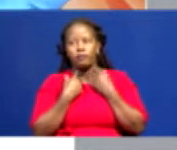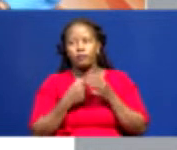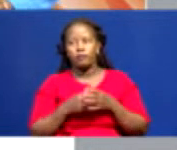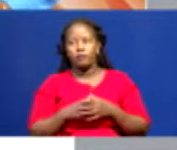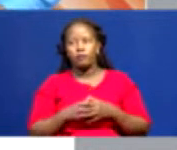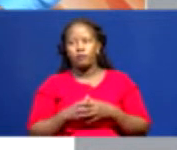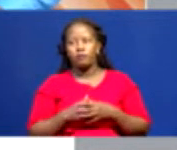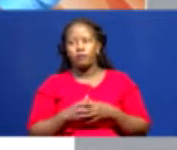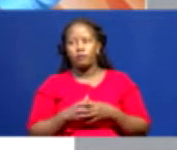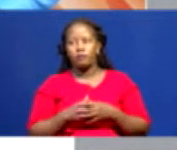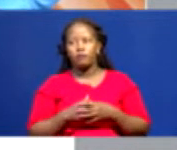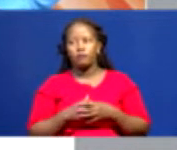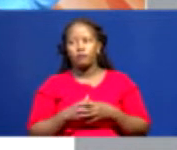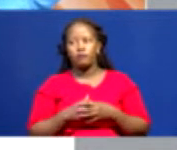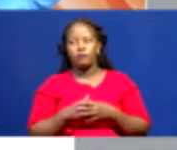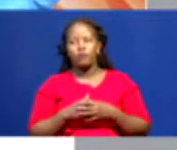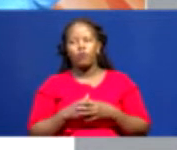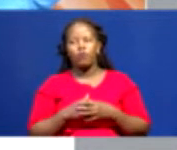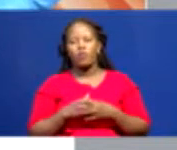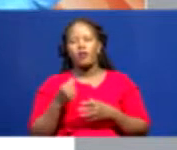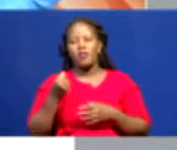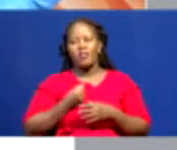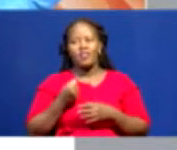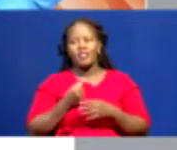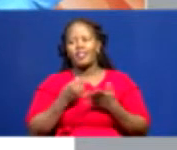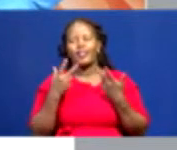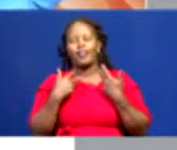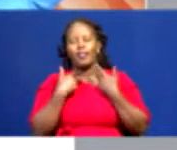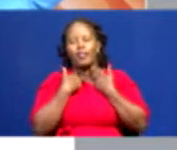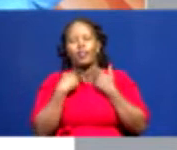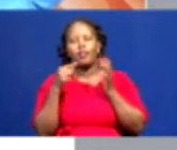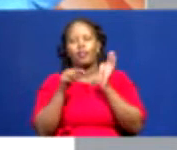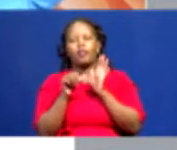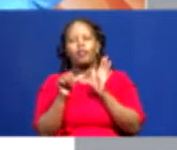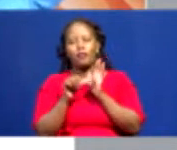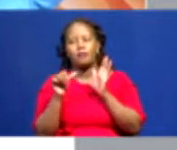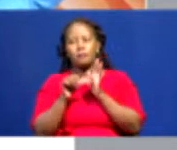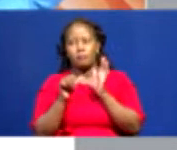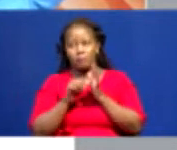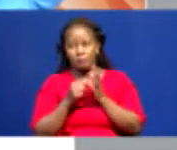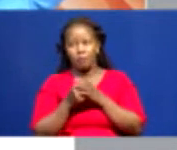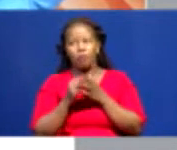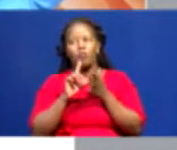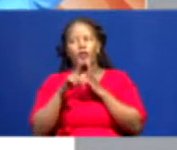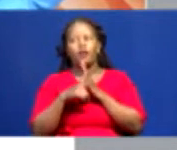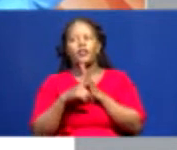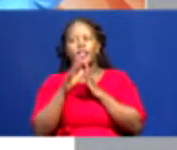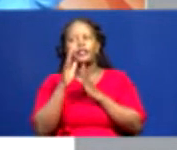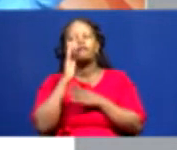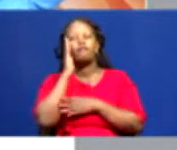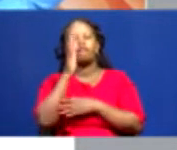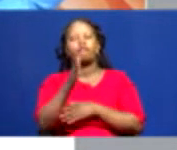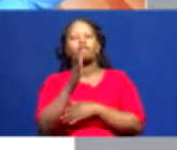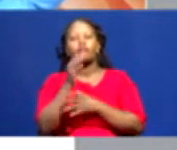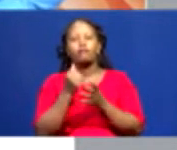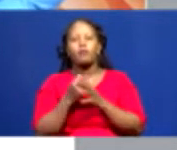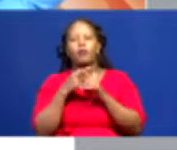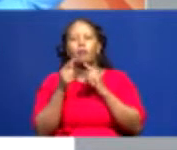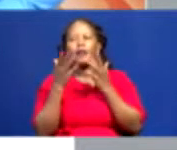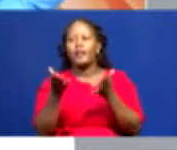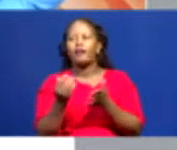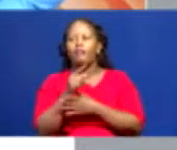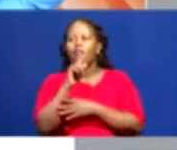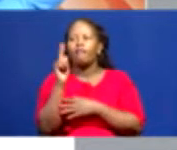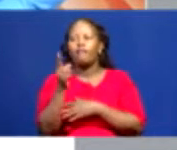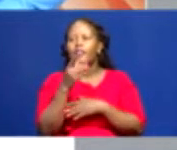Narok. All right, Nancy Okware, we apologize for that technical hitch. We'll be crossing over live later on. But now let's